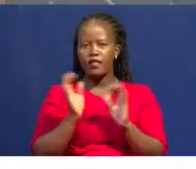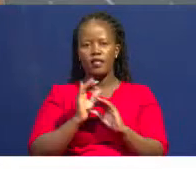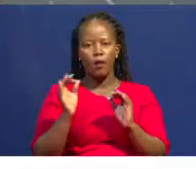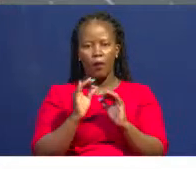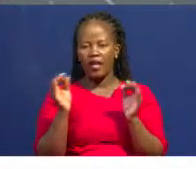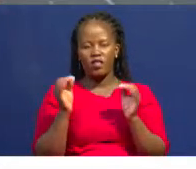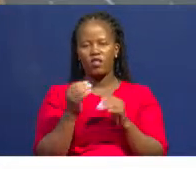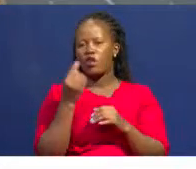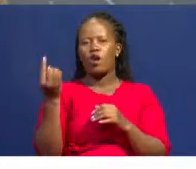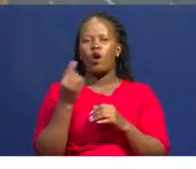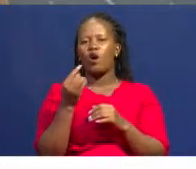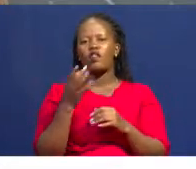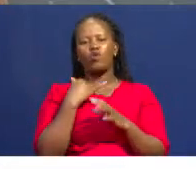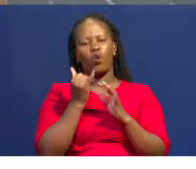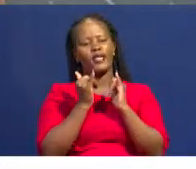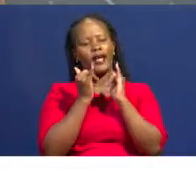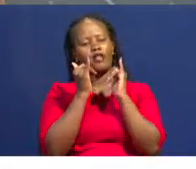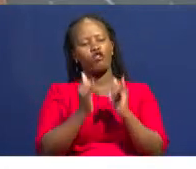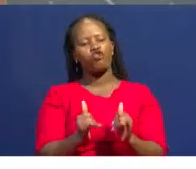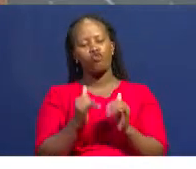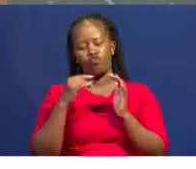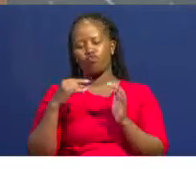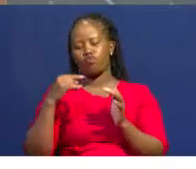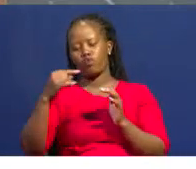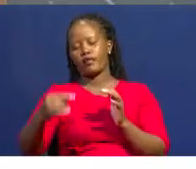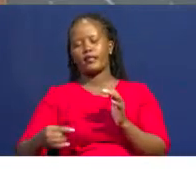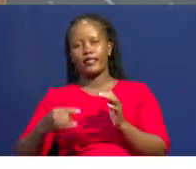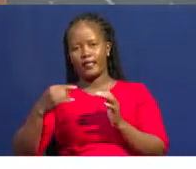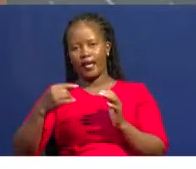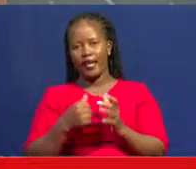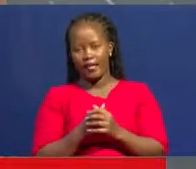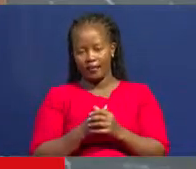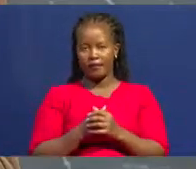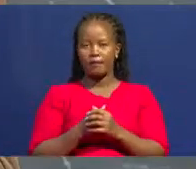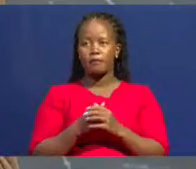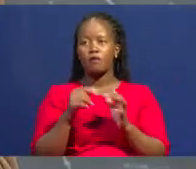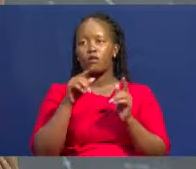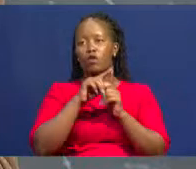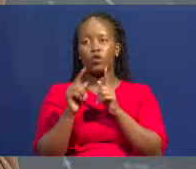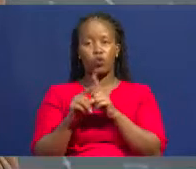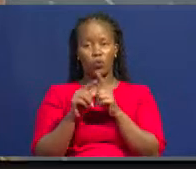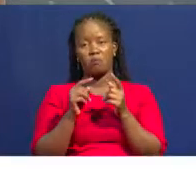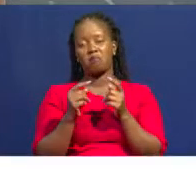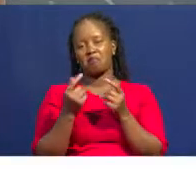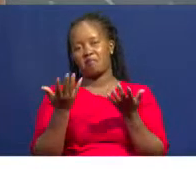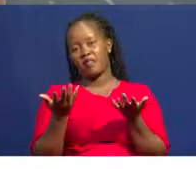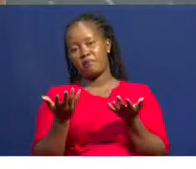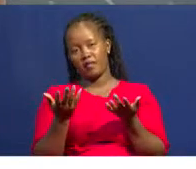want a new tire. And you find that 3 years, the